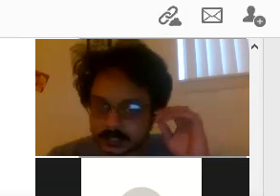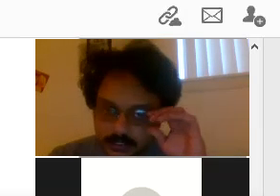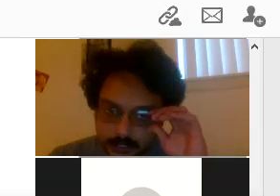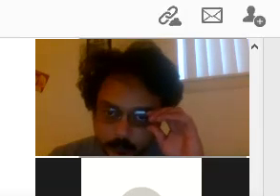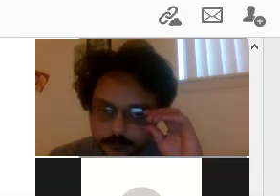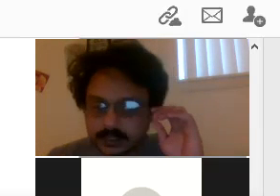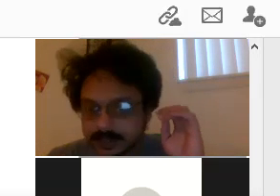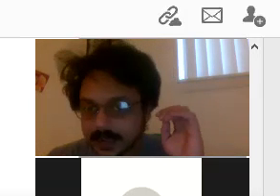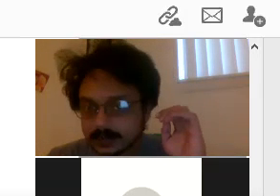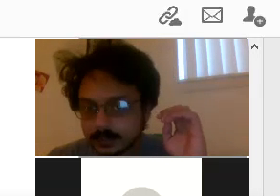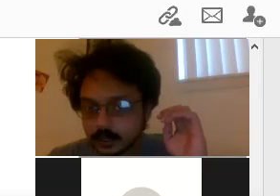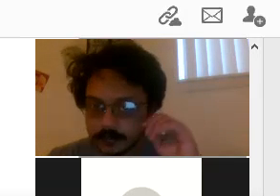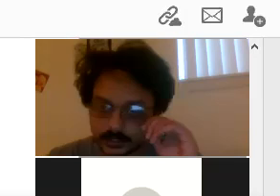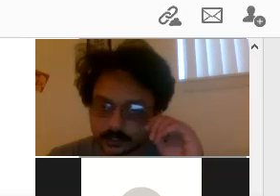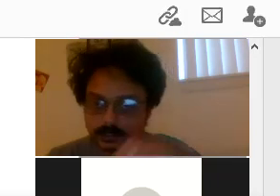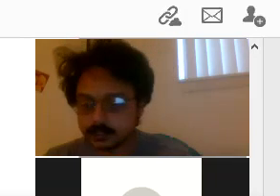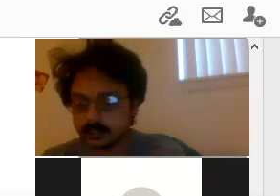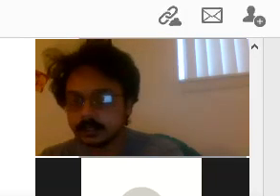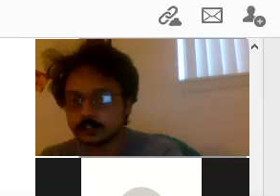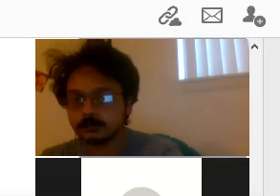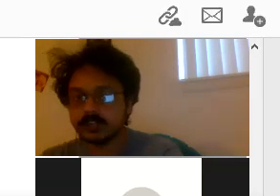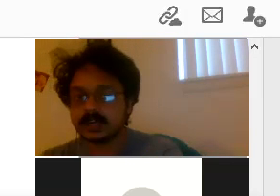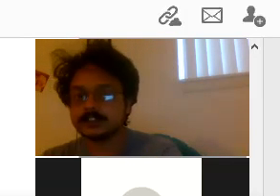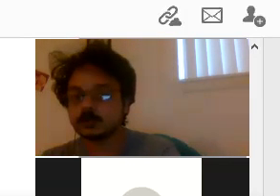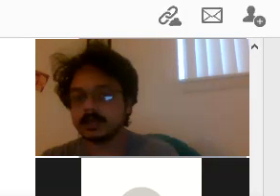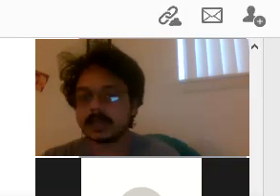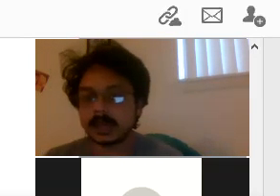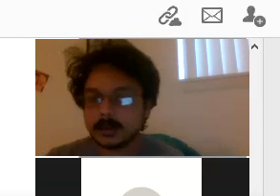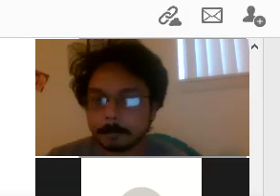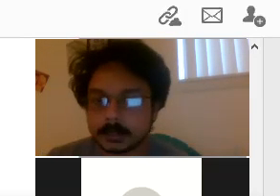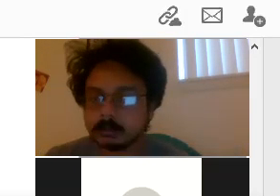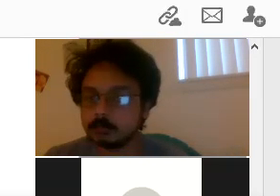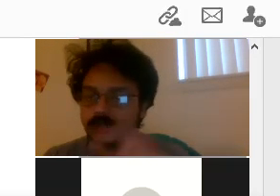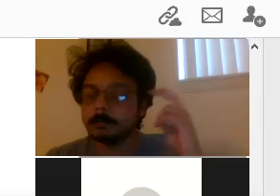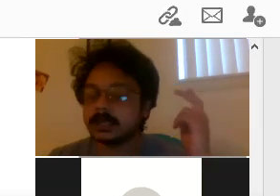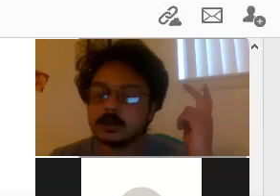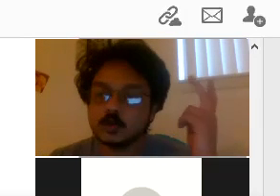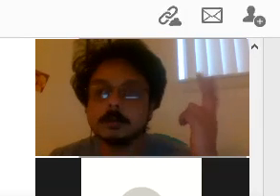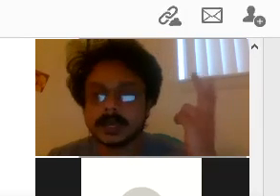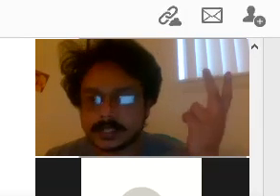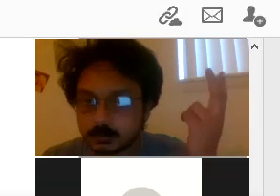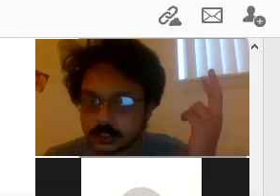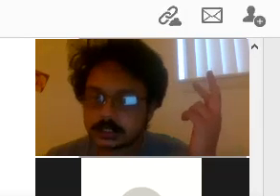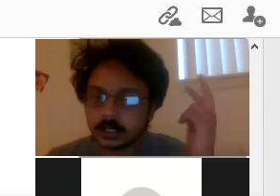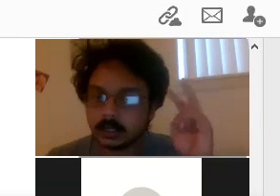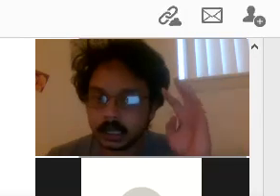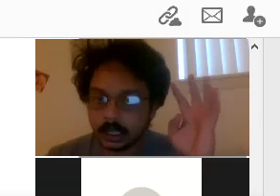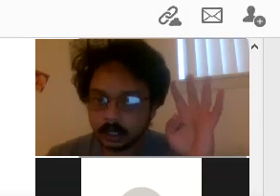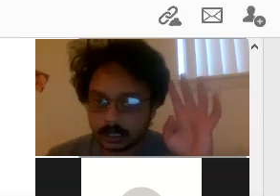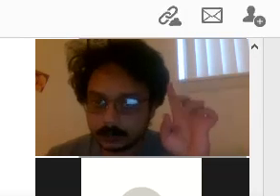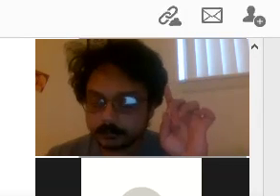So essentially, what we can think of it is, so we are assuming that we are making two main